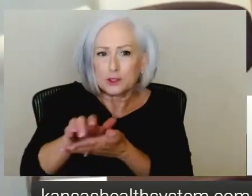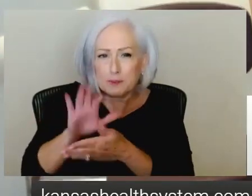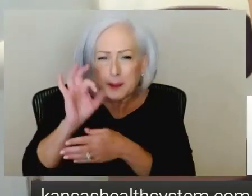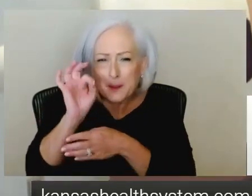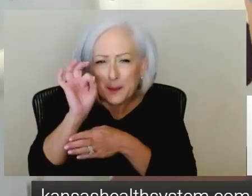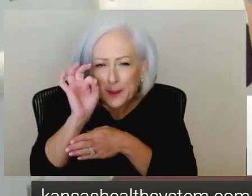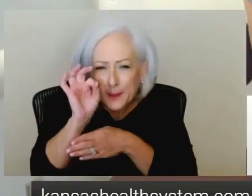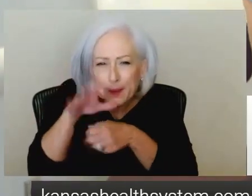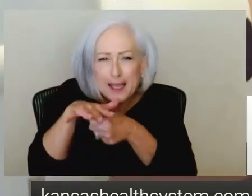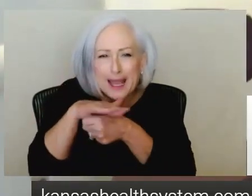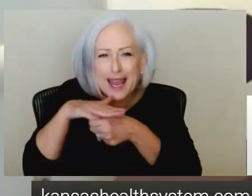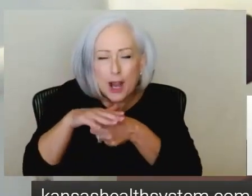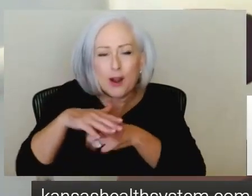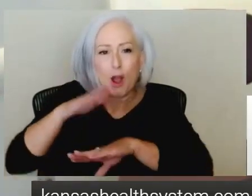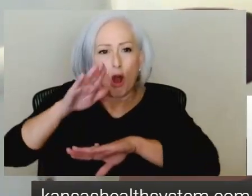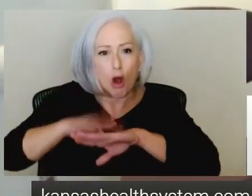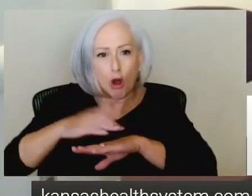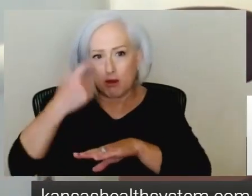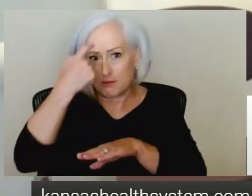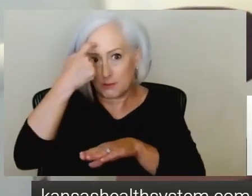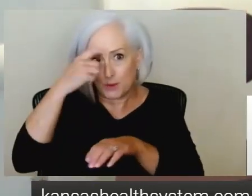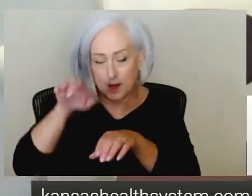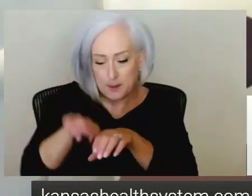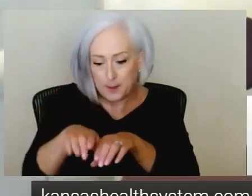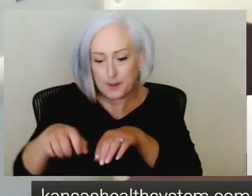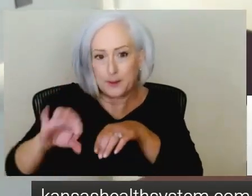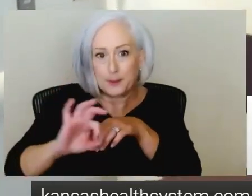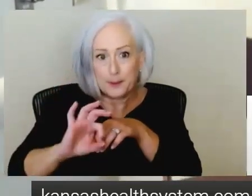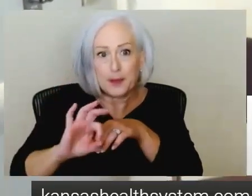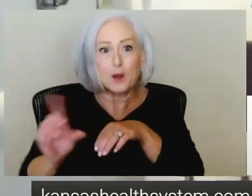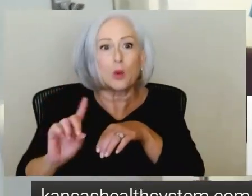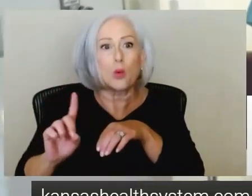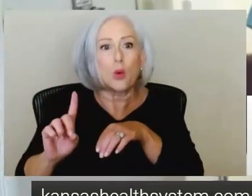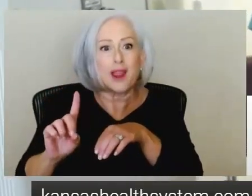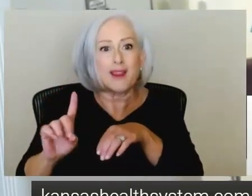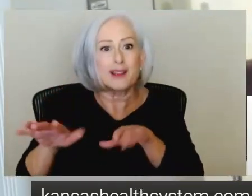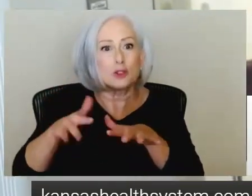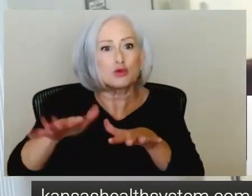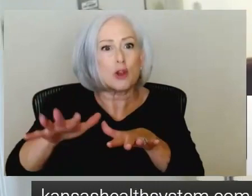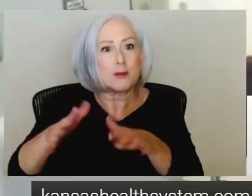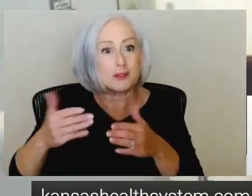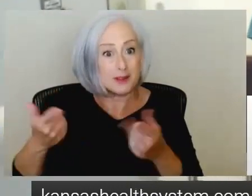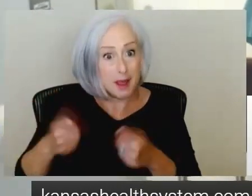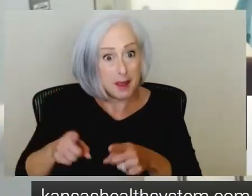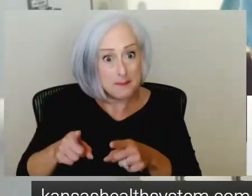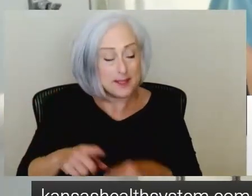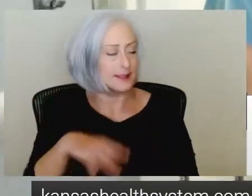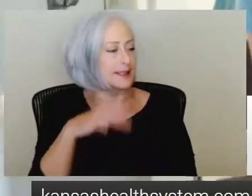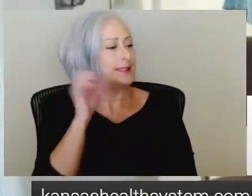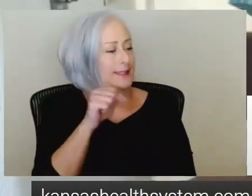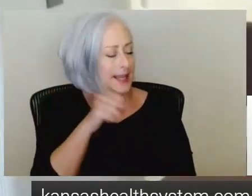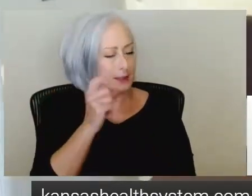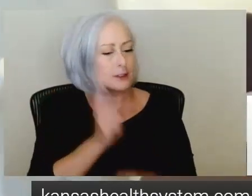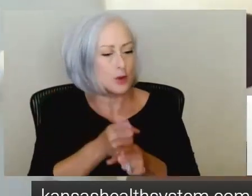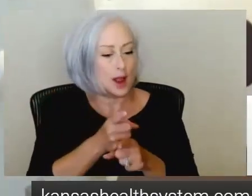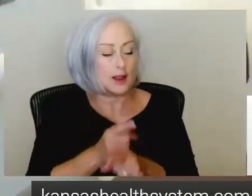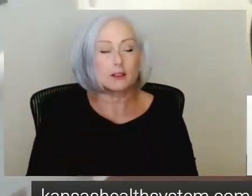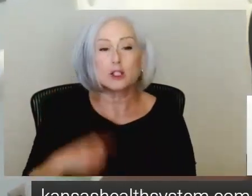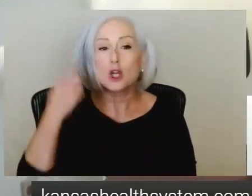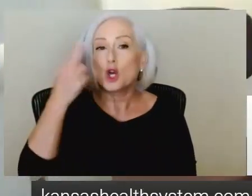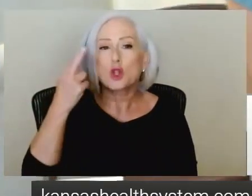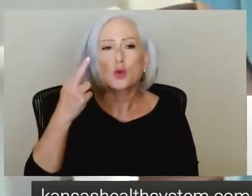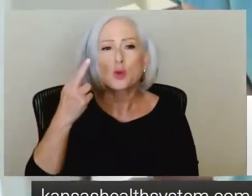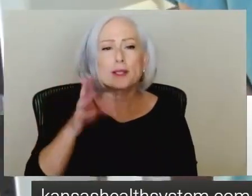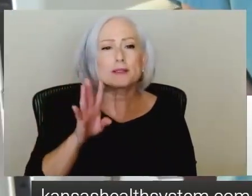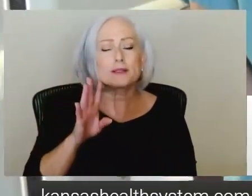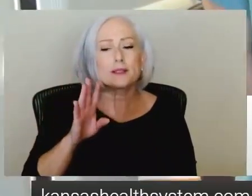her brain where those tremors are involved. Is that the idea? That is the idea. That is correct, yes. And the reason that Dr. Sharma is talking about how